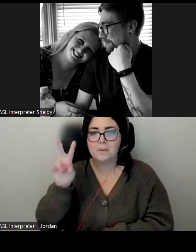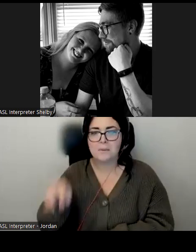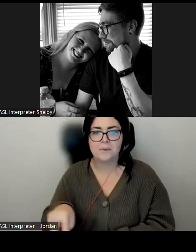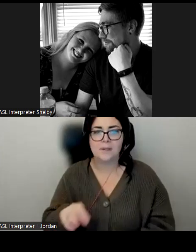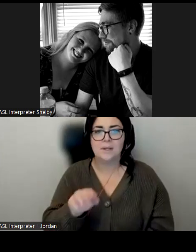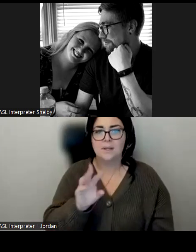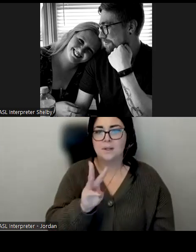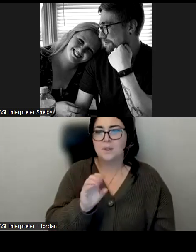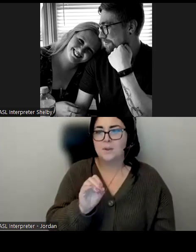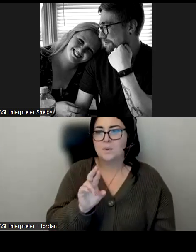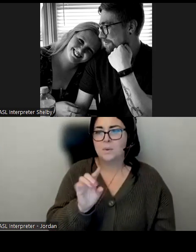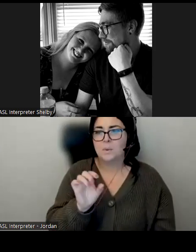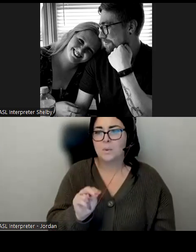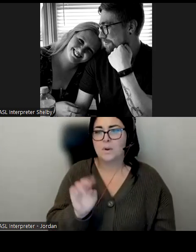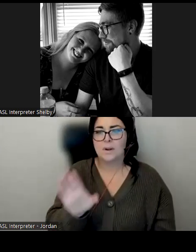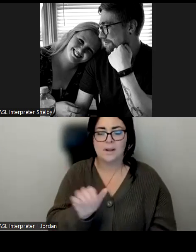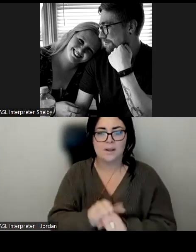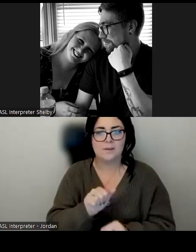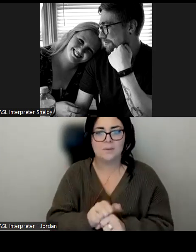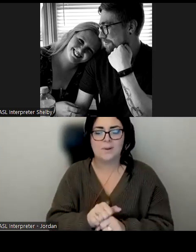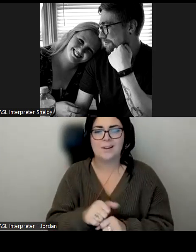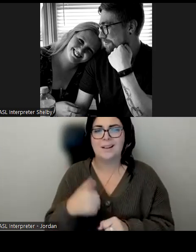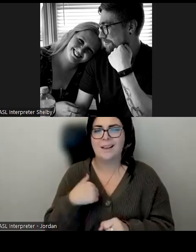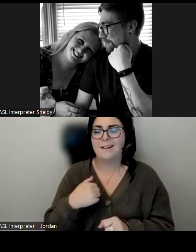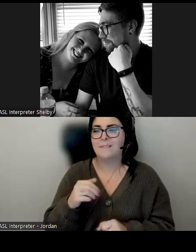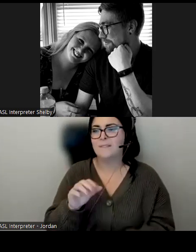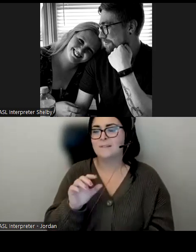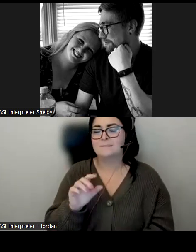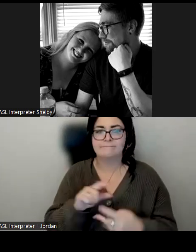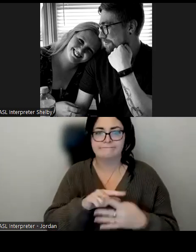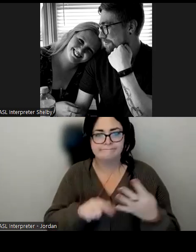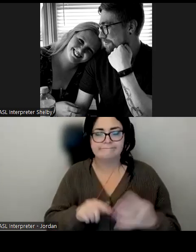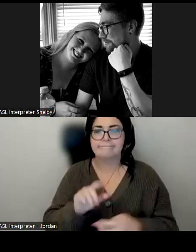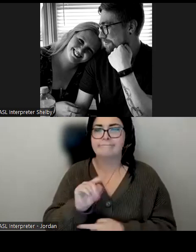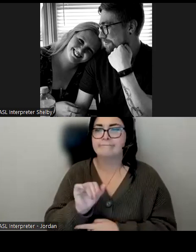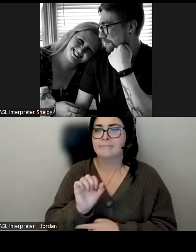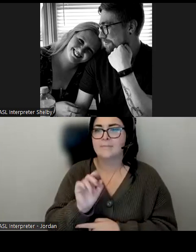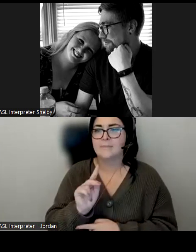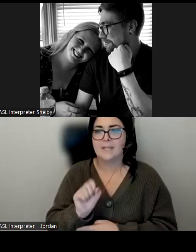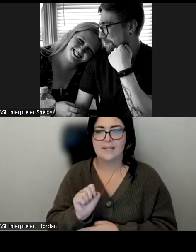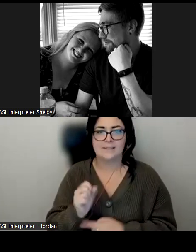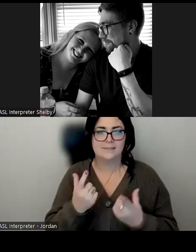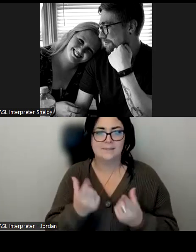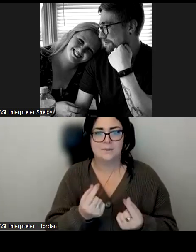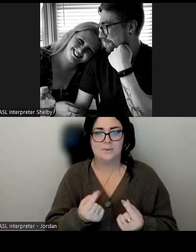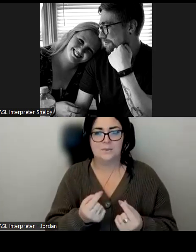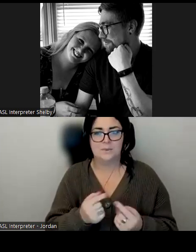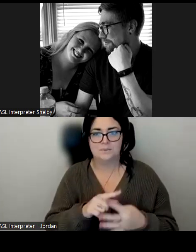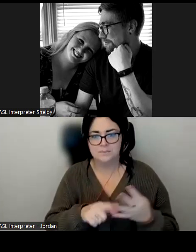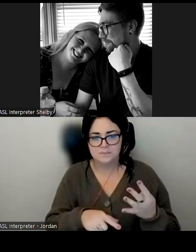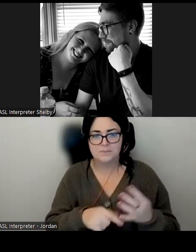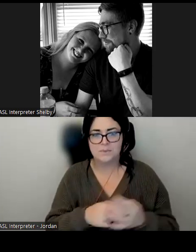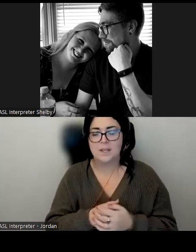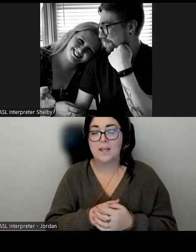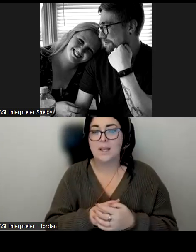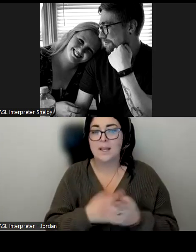work, he speaks to the fact that there are tasks of mourning. Um, and, these tasks don't happen